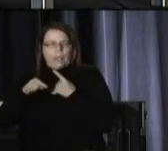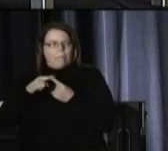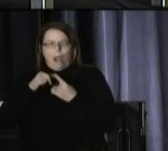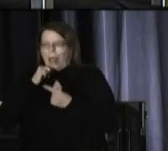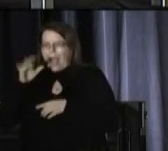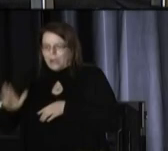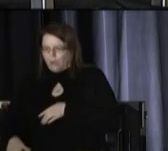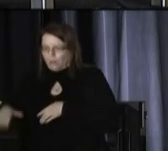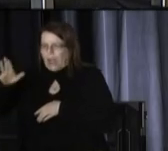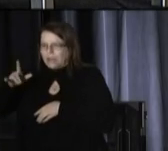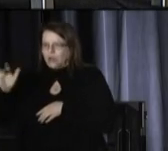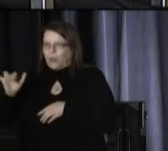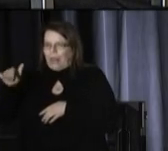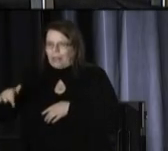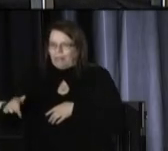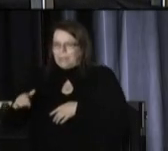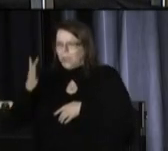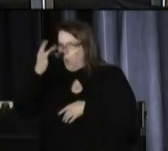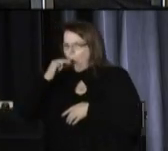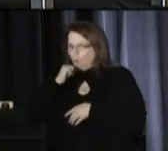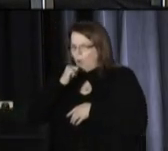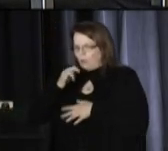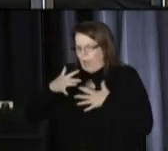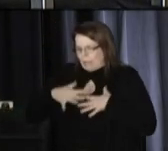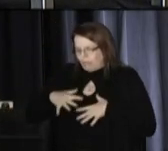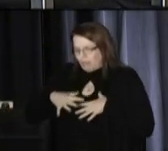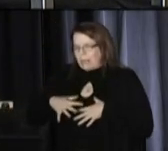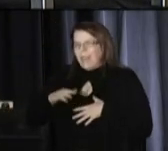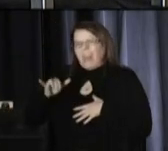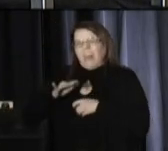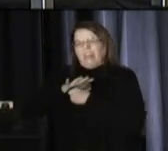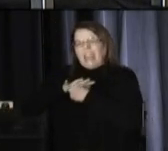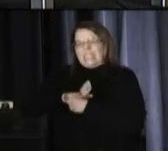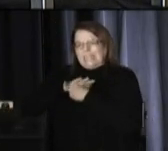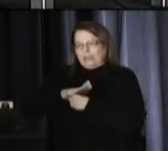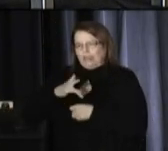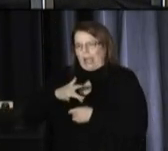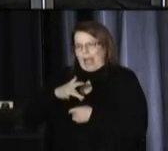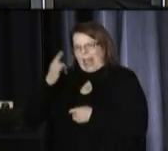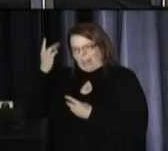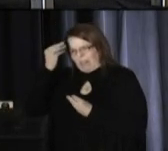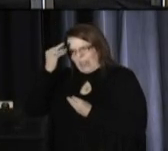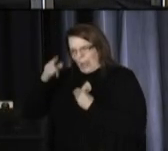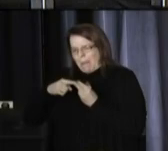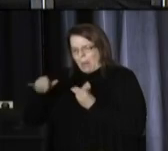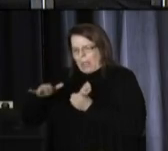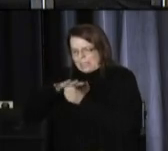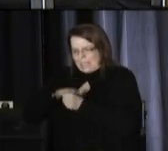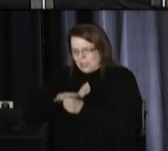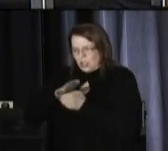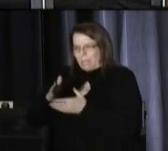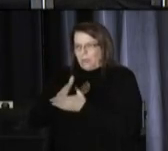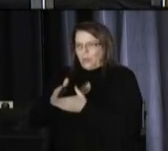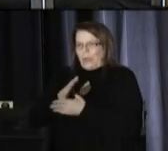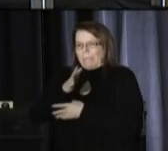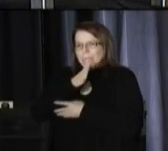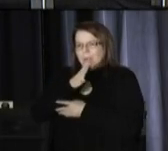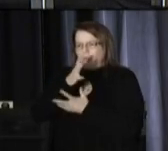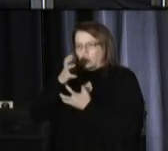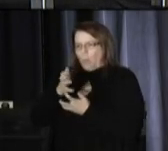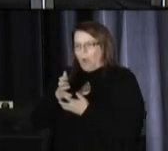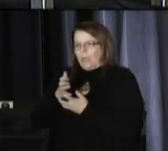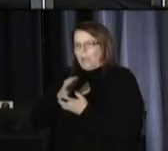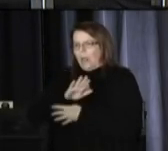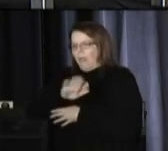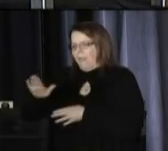know, why are you not dressed this? And I think of that tension, right, between a mother wanting